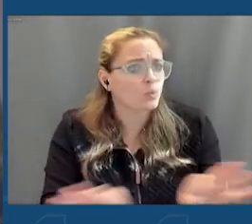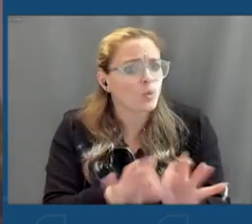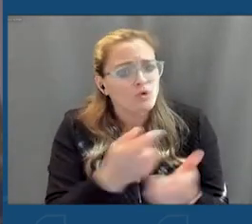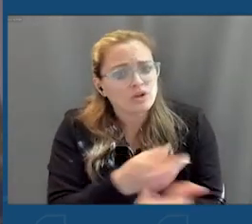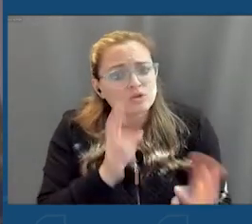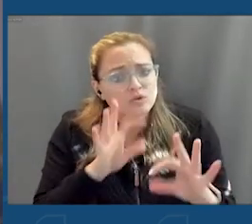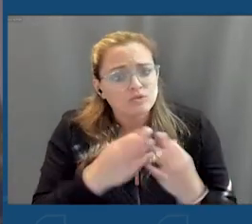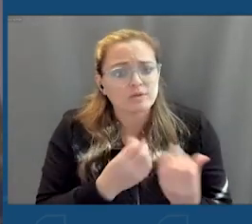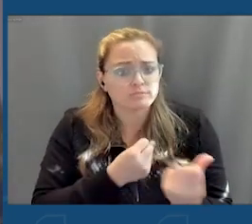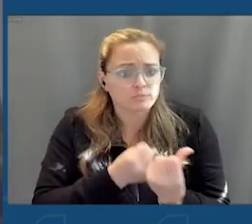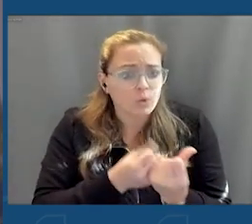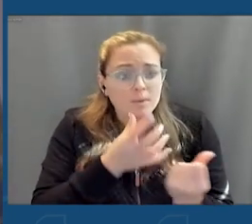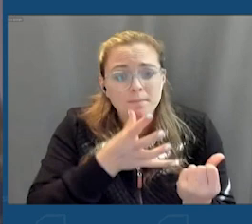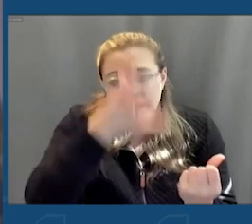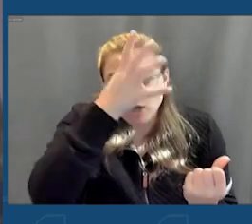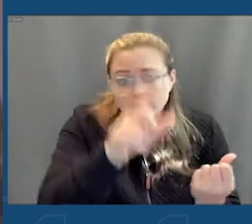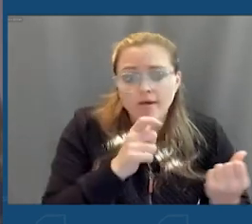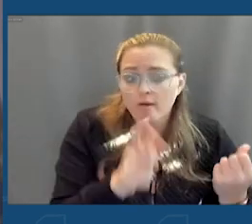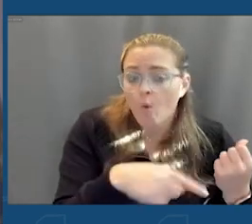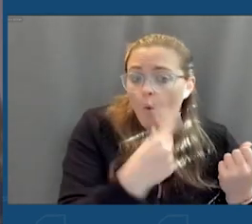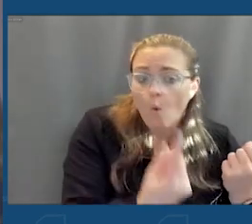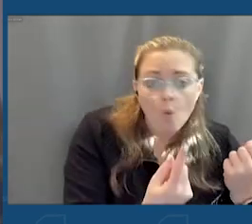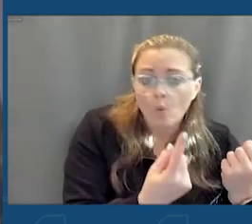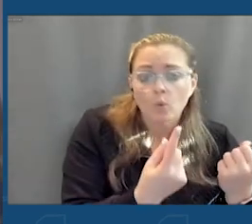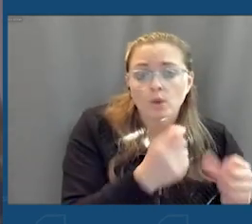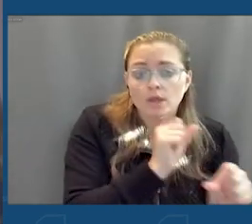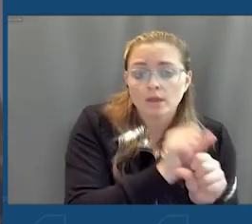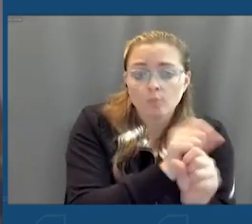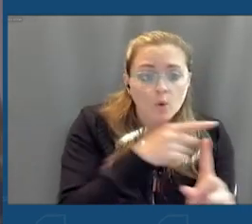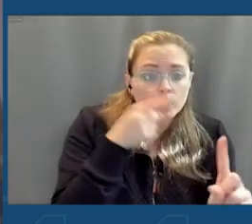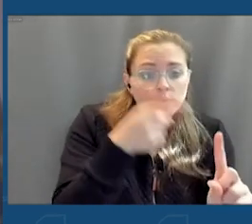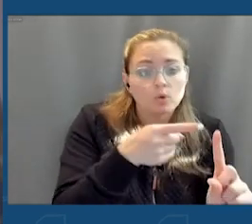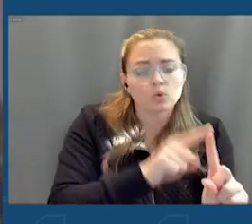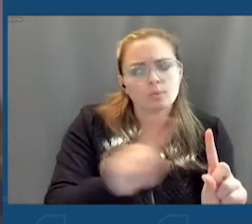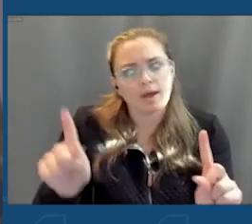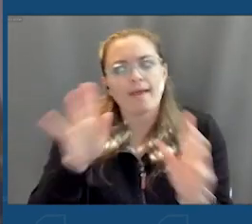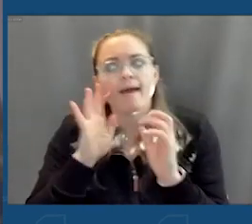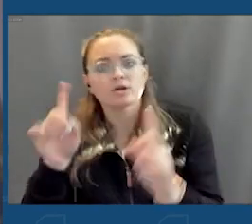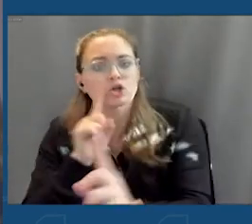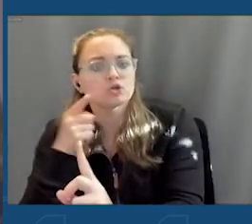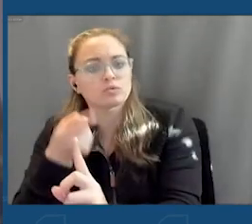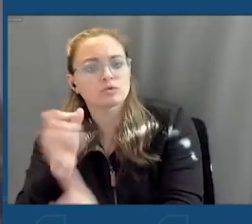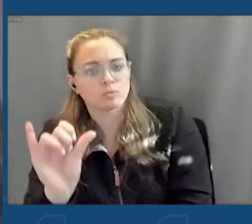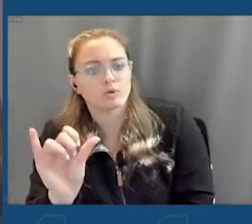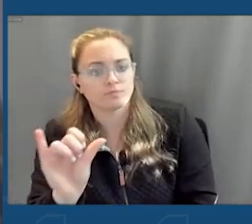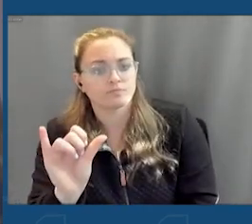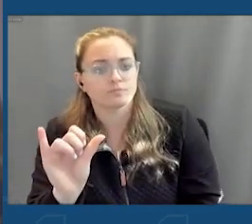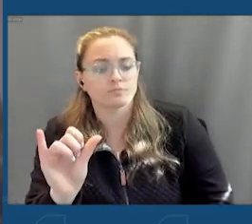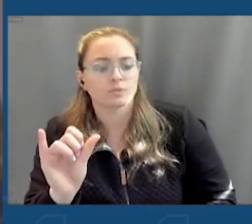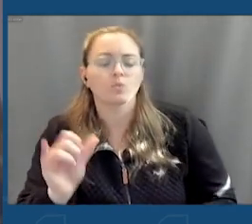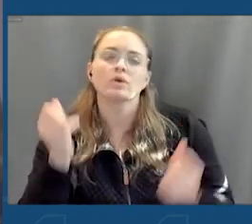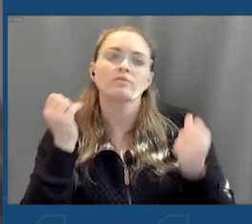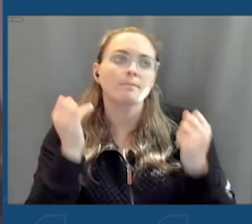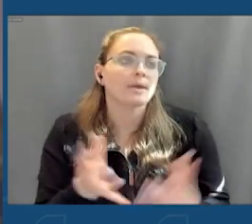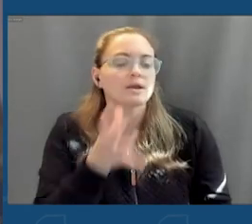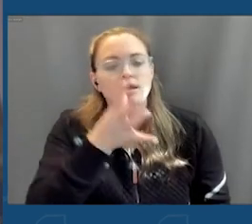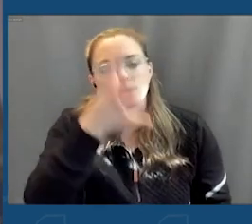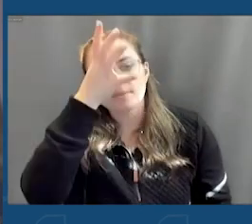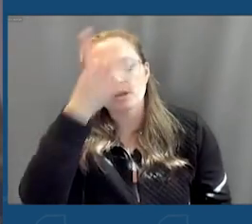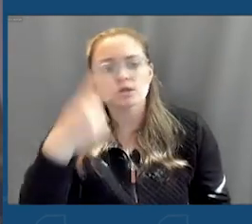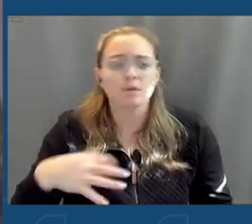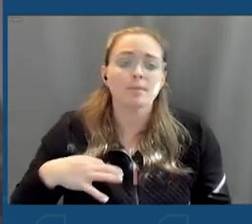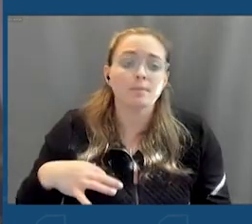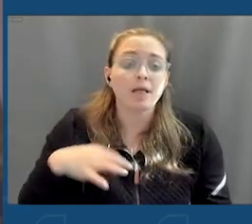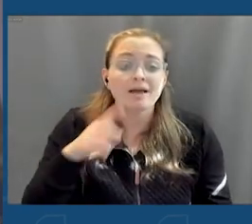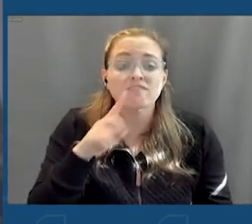supports parents' not only employment goals, but also education goals. We have so many parents who come and apply for child care,